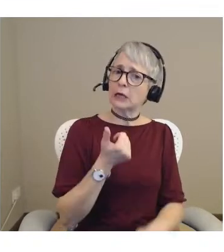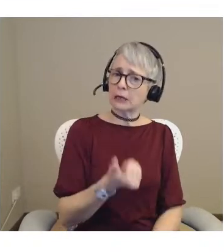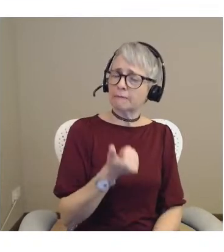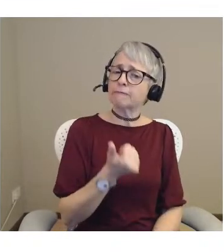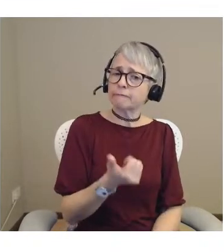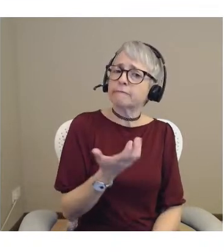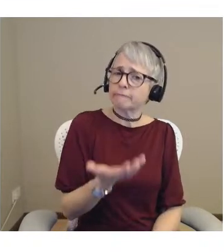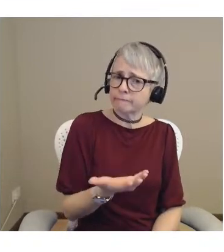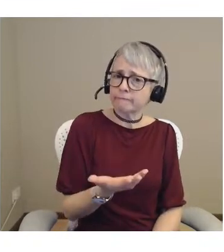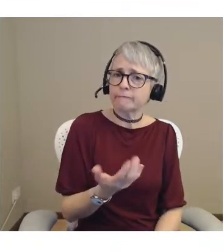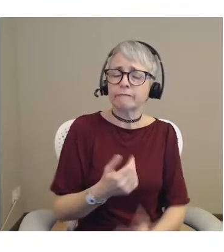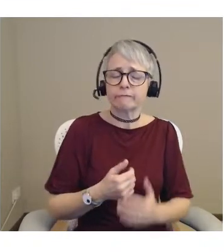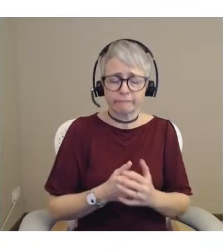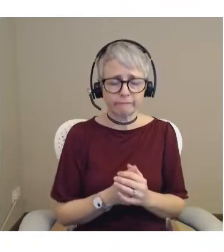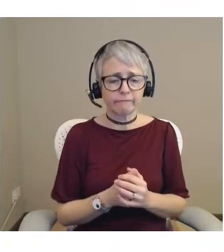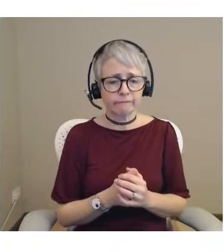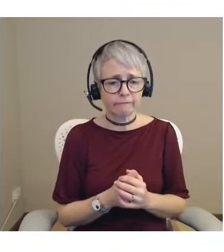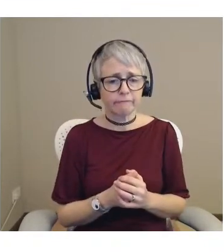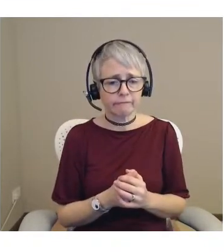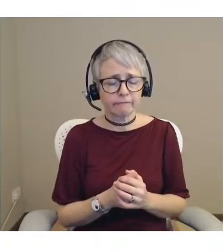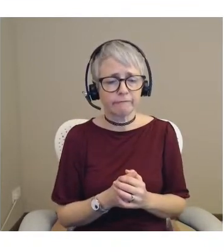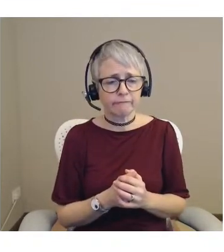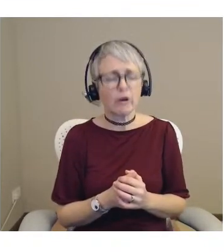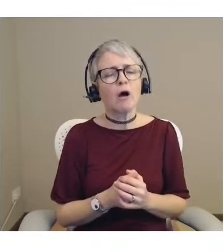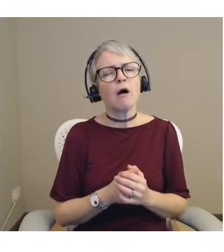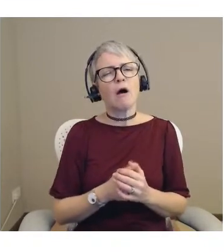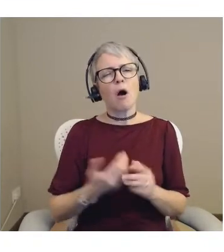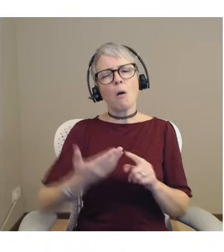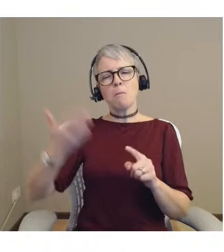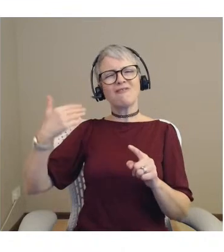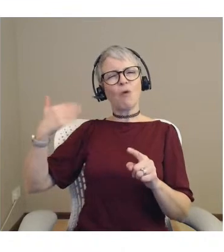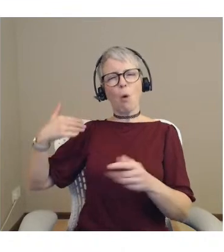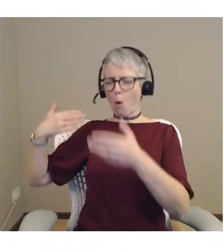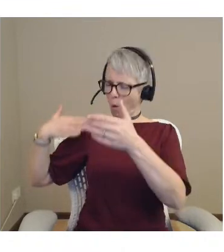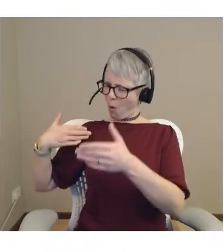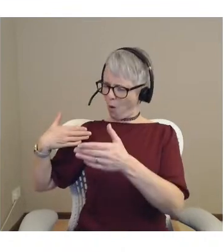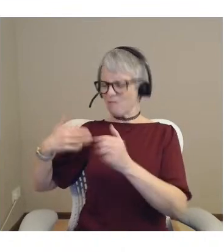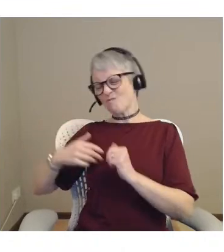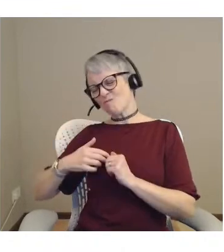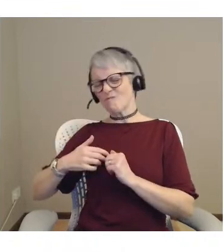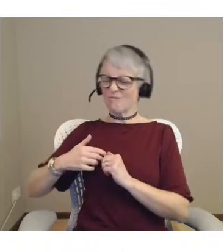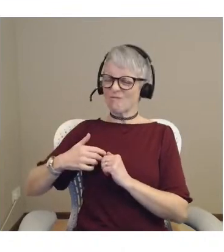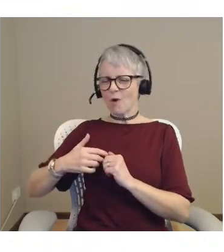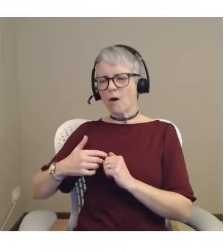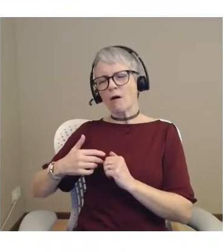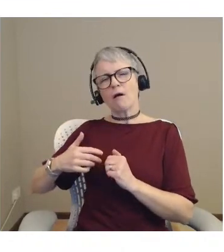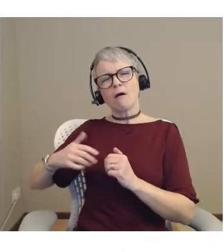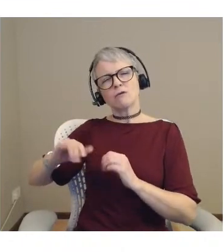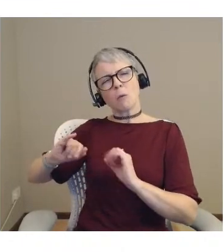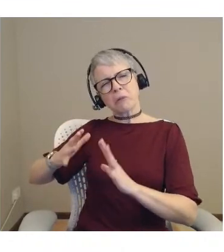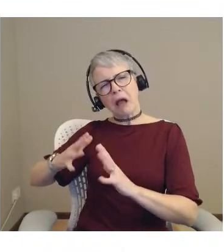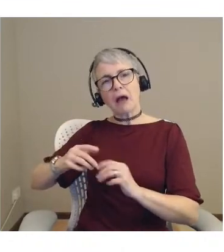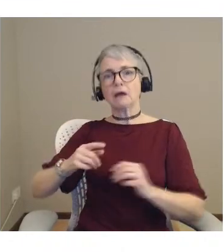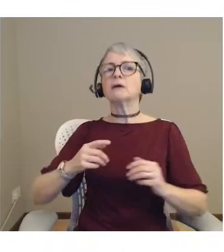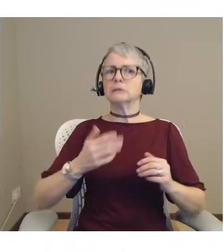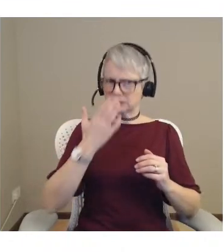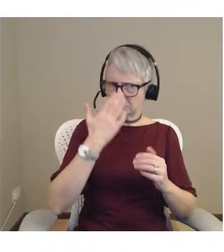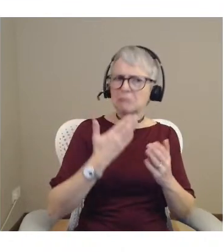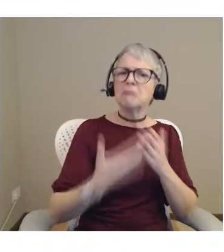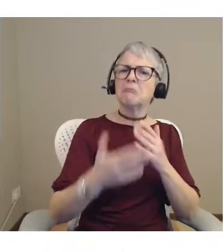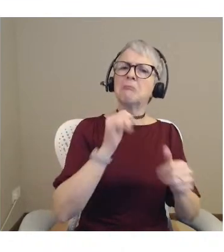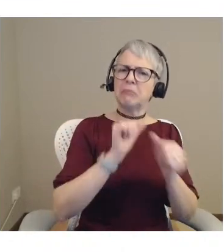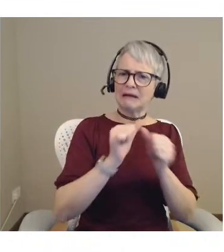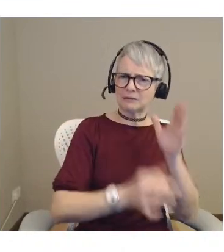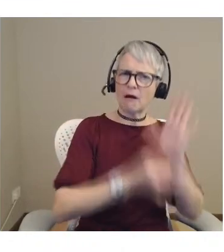goes beyond the previous one and is very much rooted in the UN Convention on the Rights of Persons with